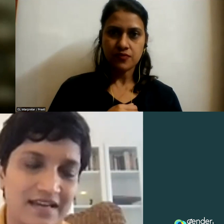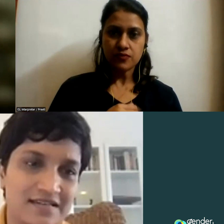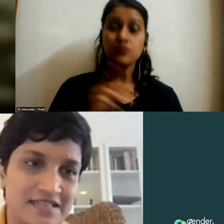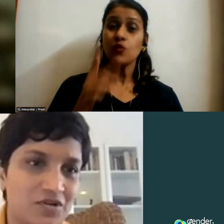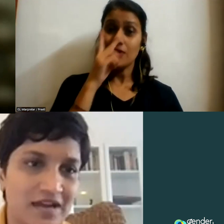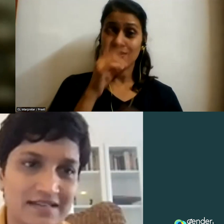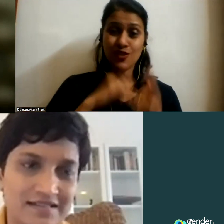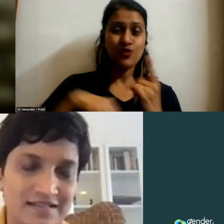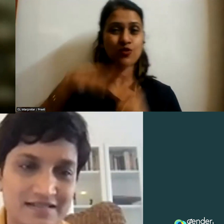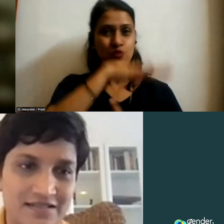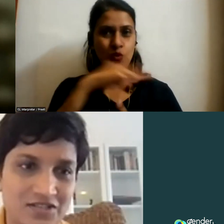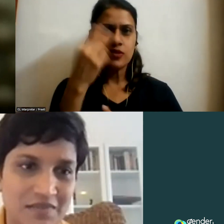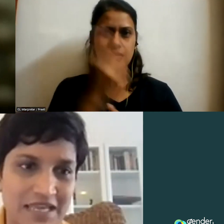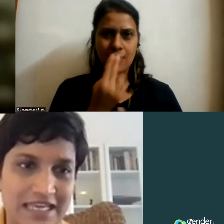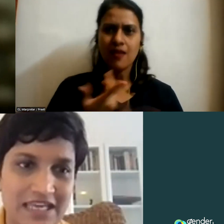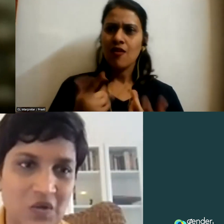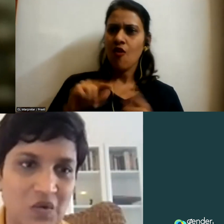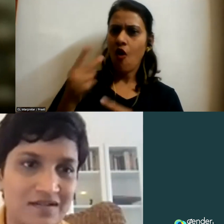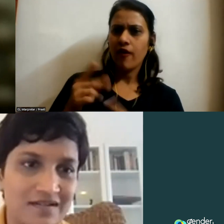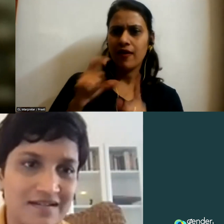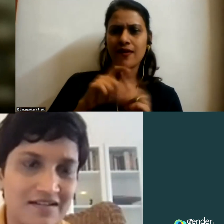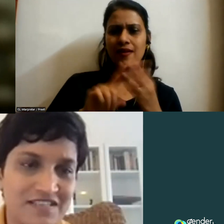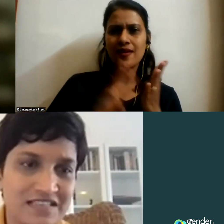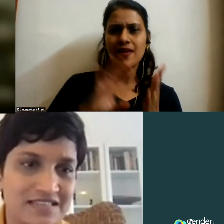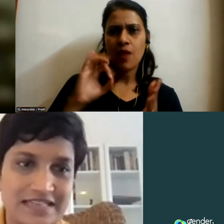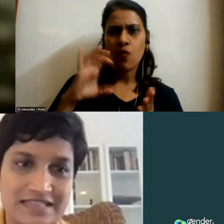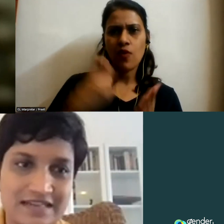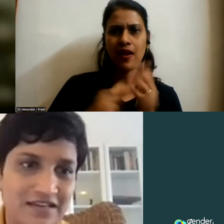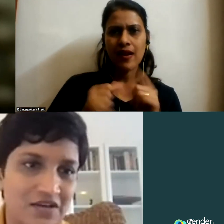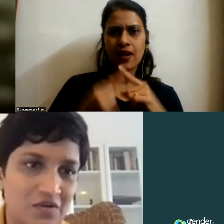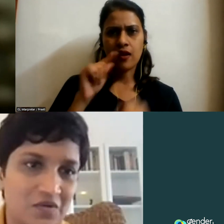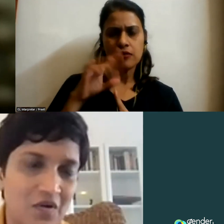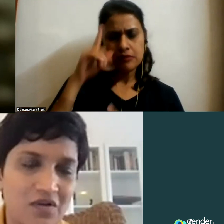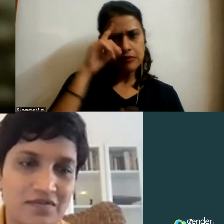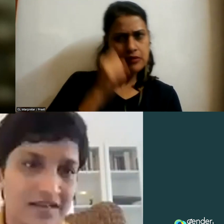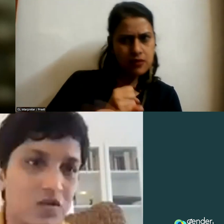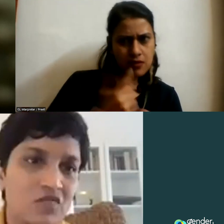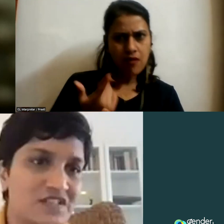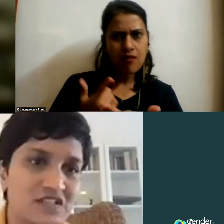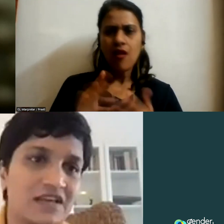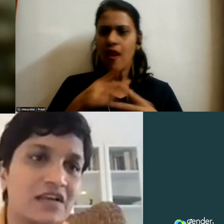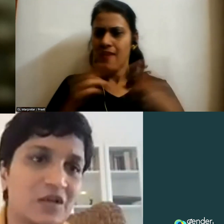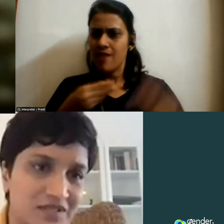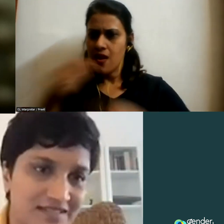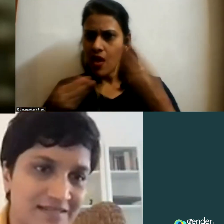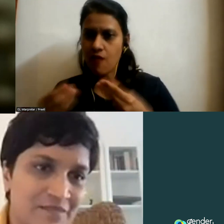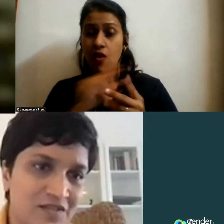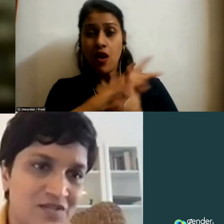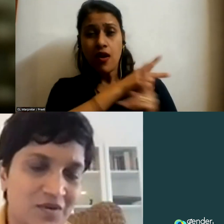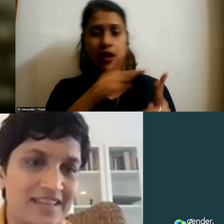social design and democratic decision making or facilitating, all voices are